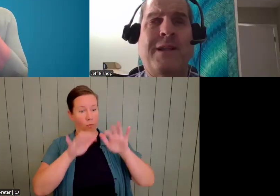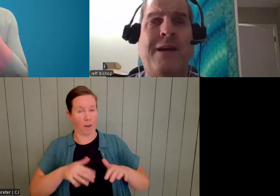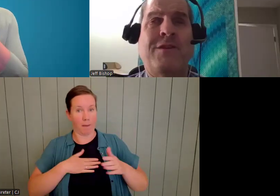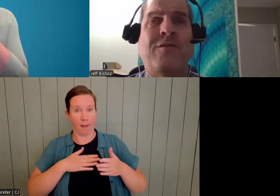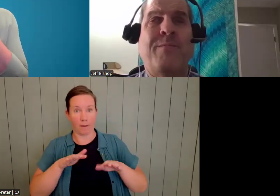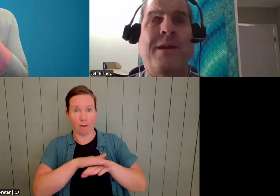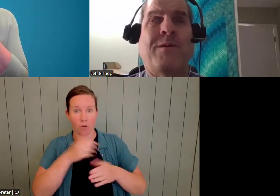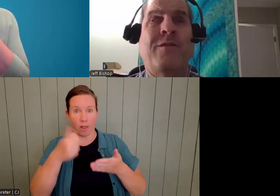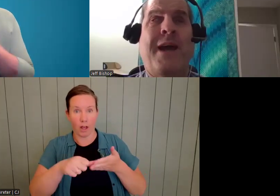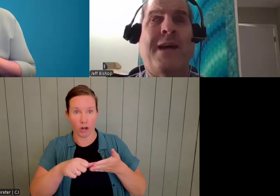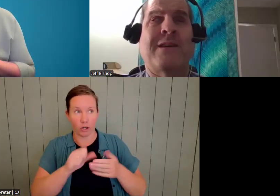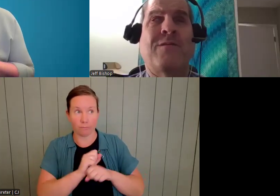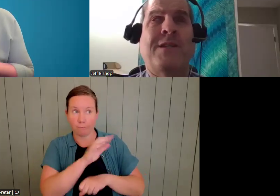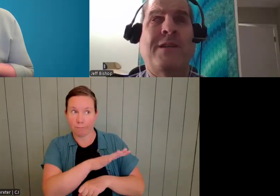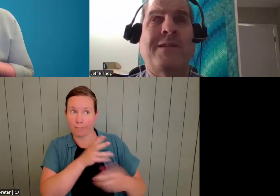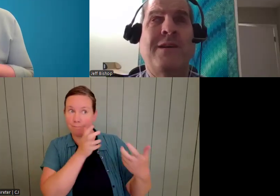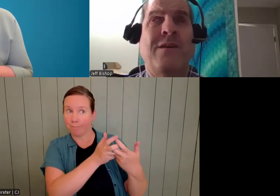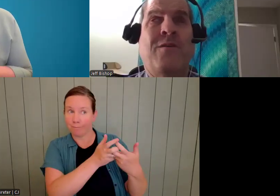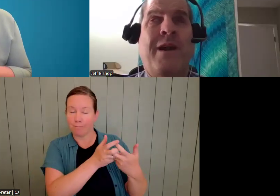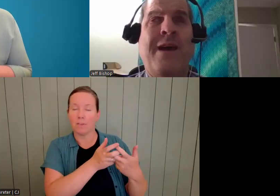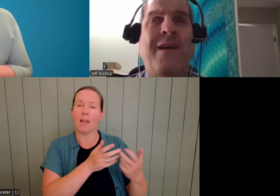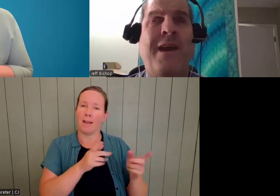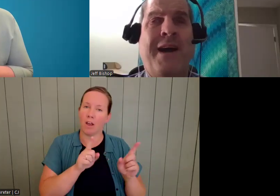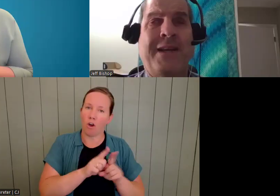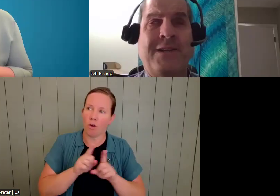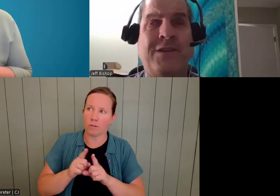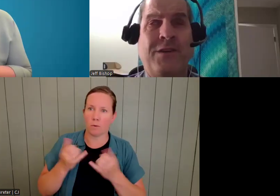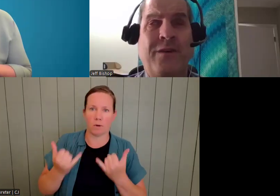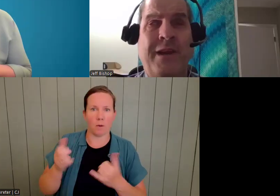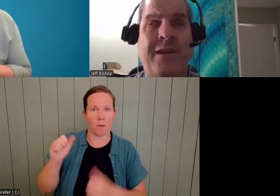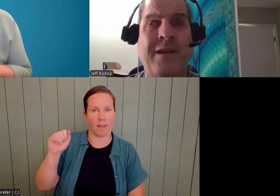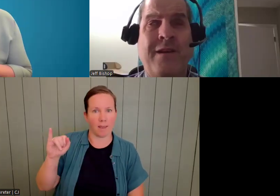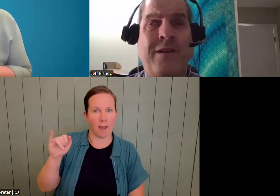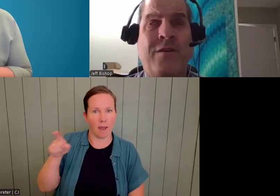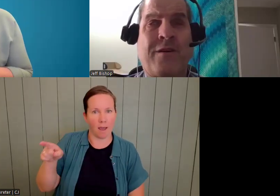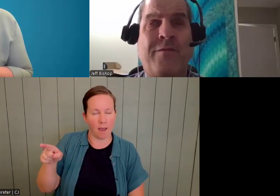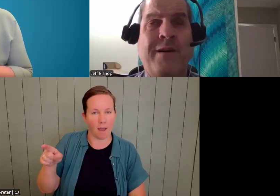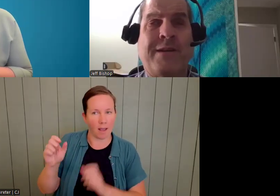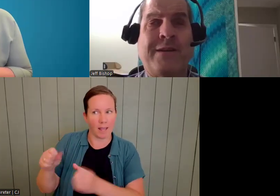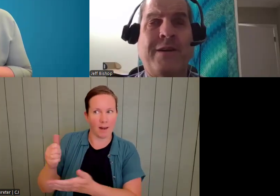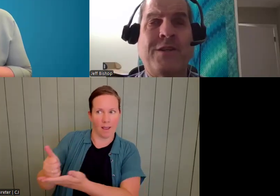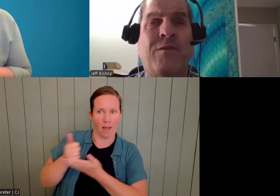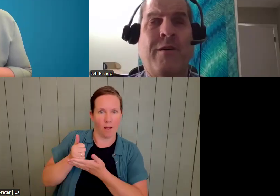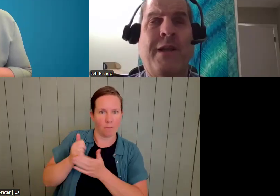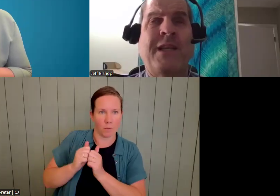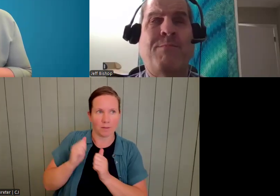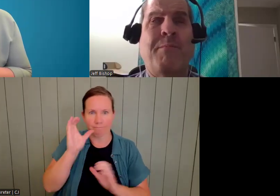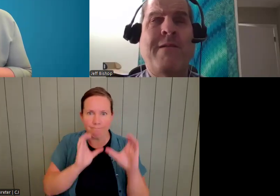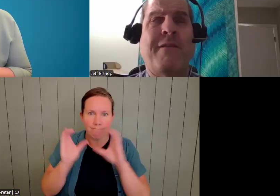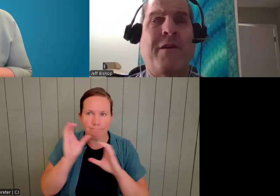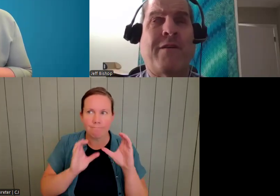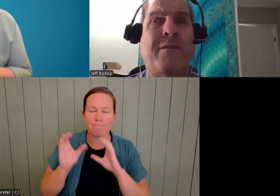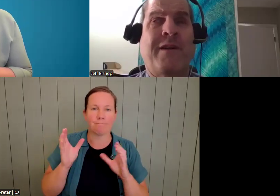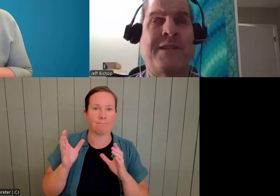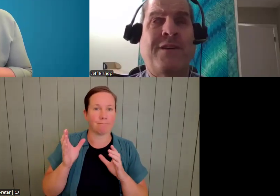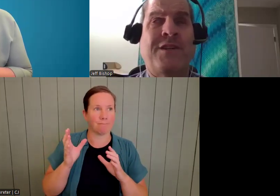also allows you to be able to ask questions or have AI assist you in your career search, or at least preparing